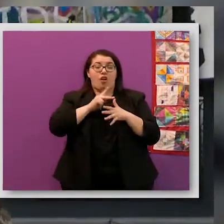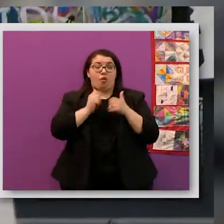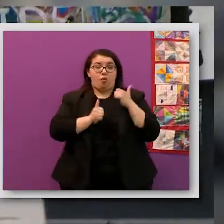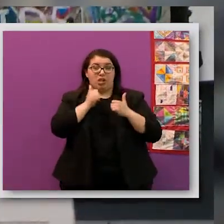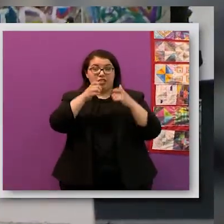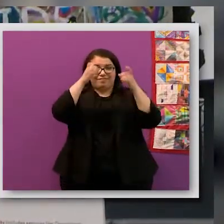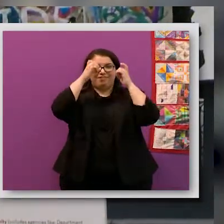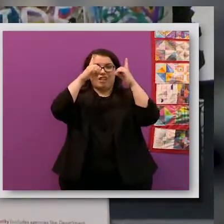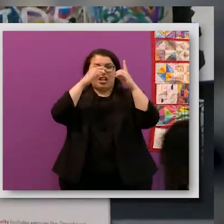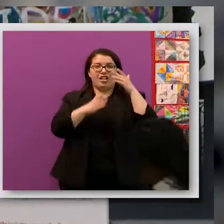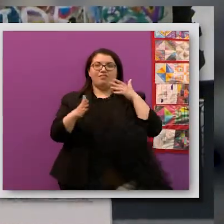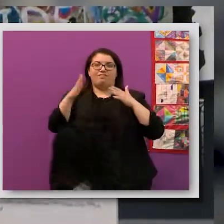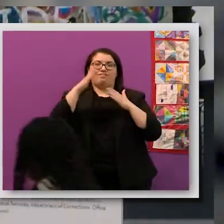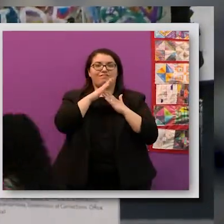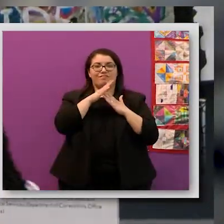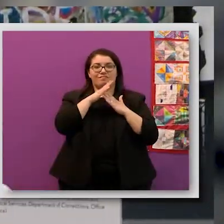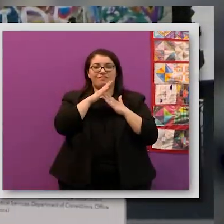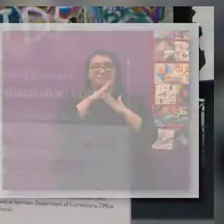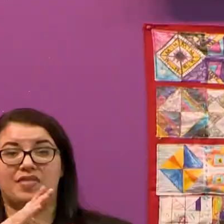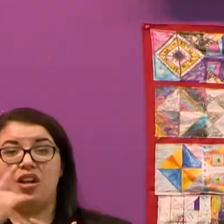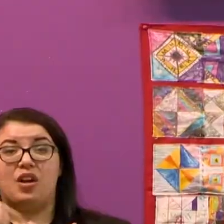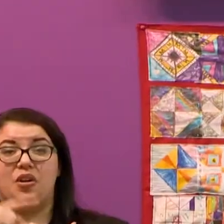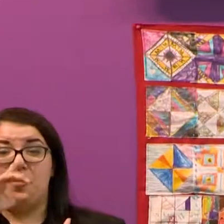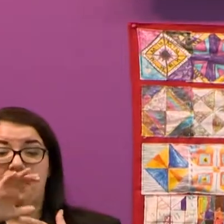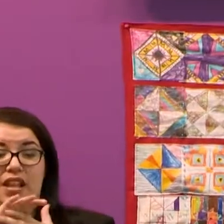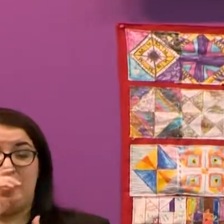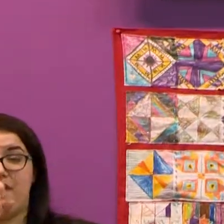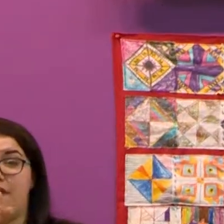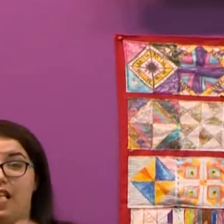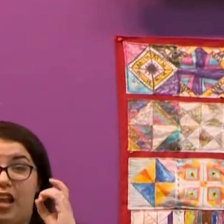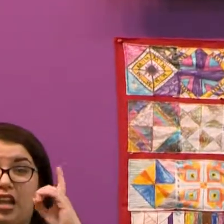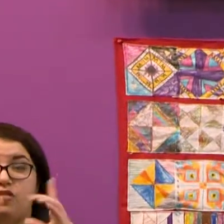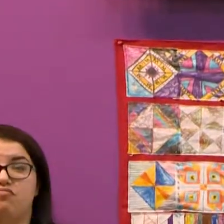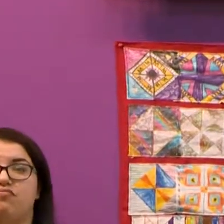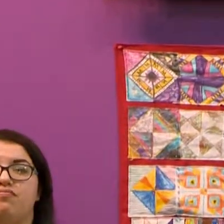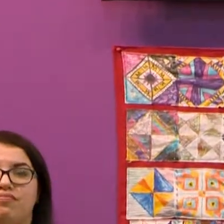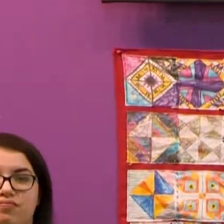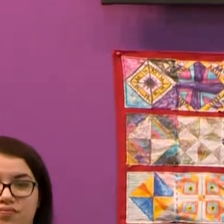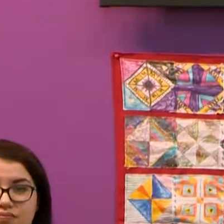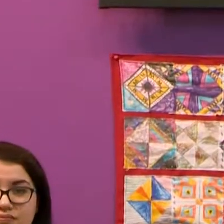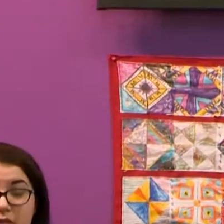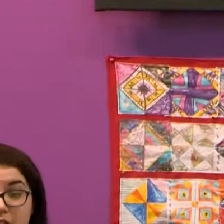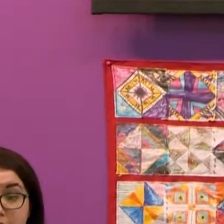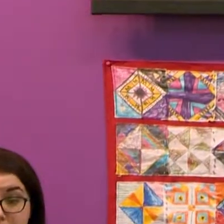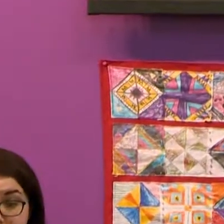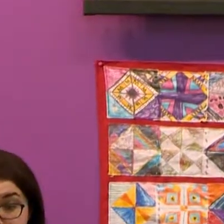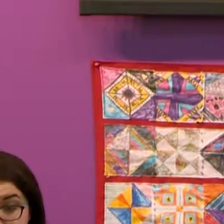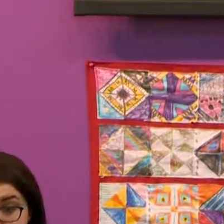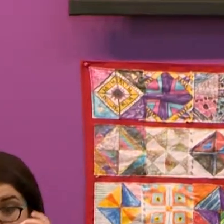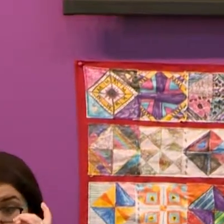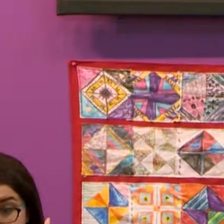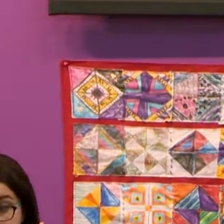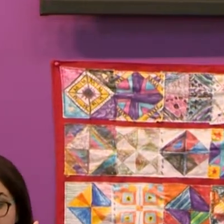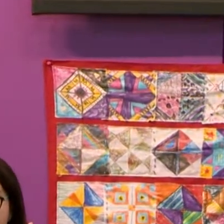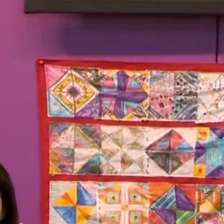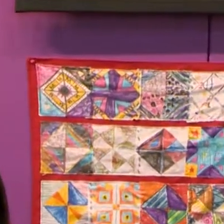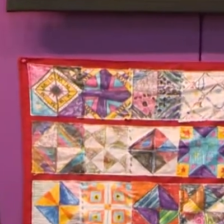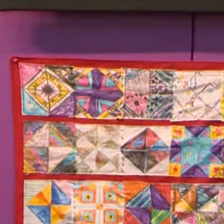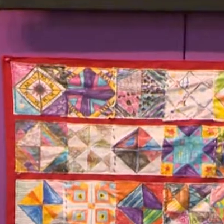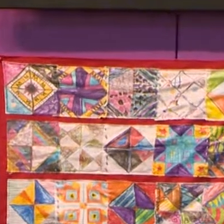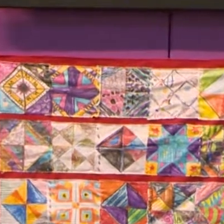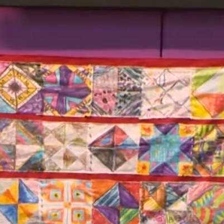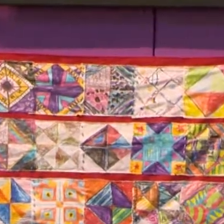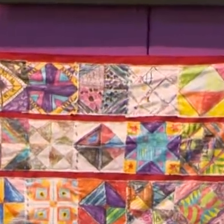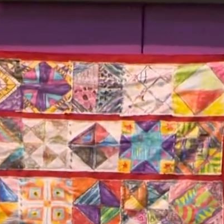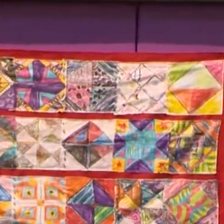think that everything is connected to education. Once we get that in order, because throughout America, there's functional